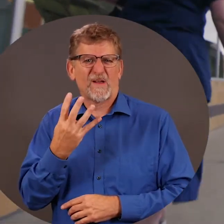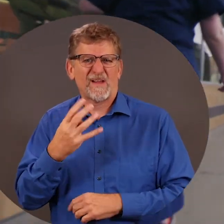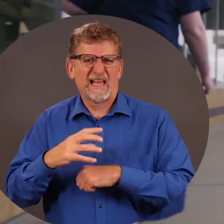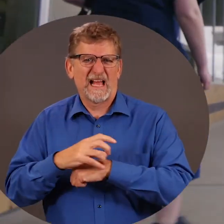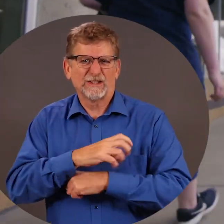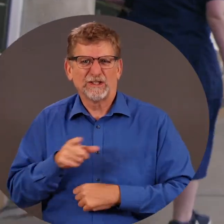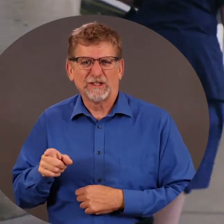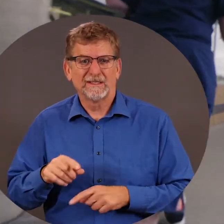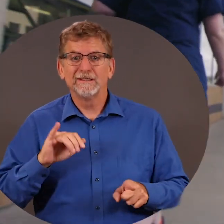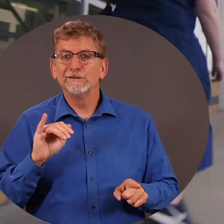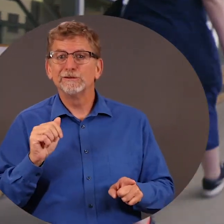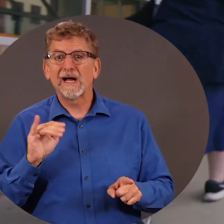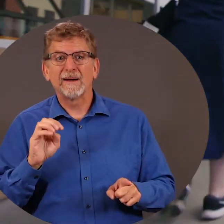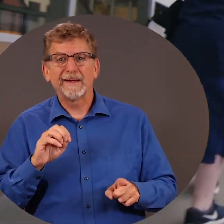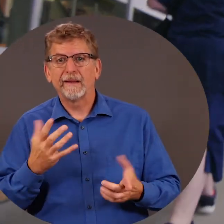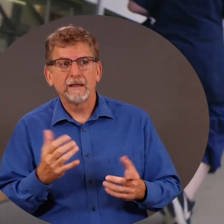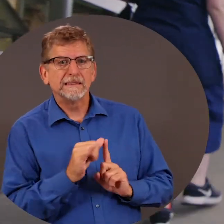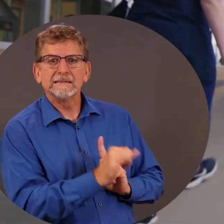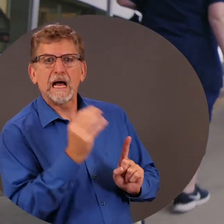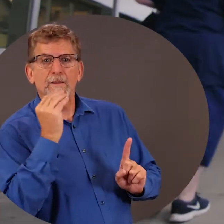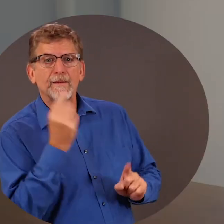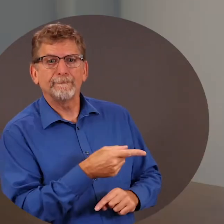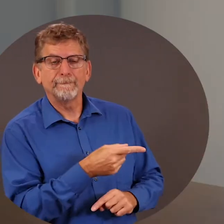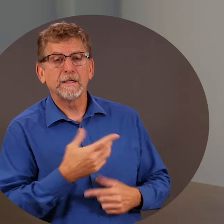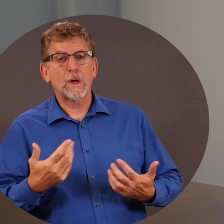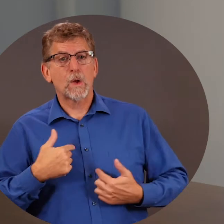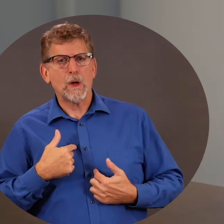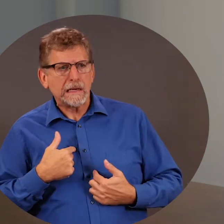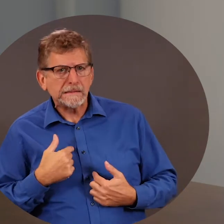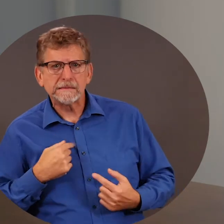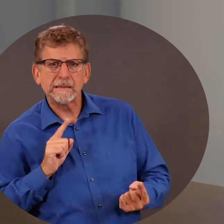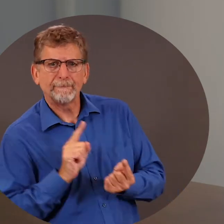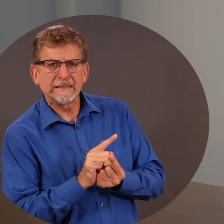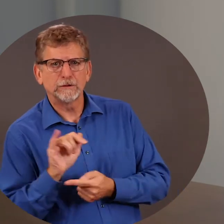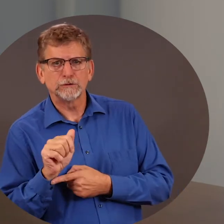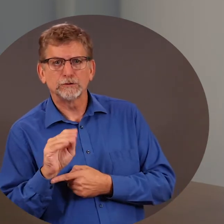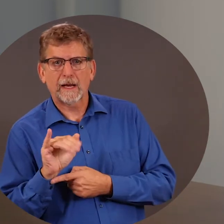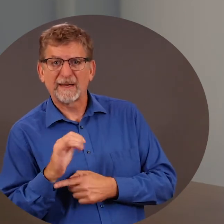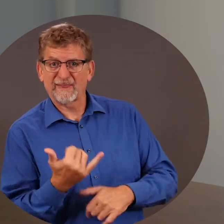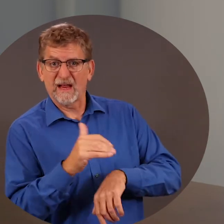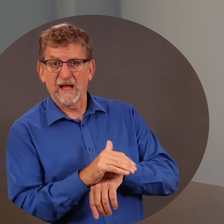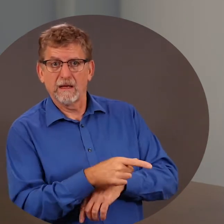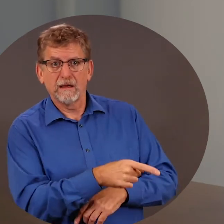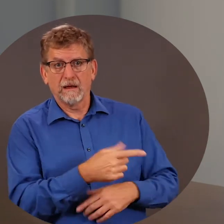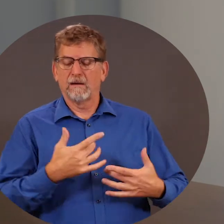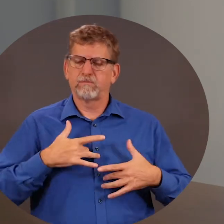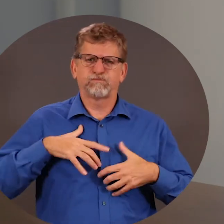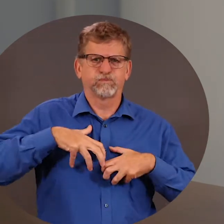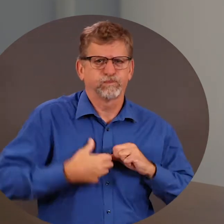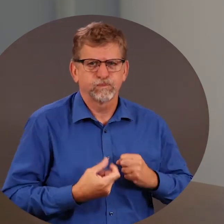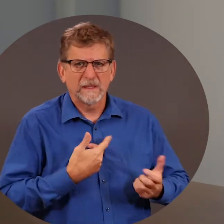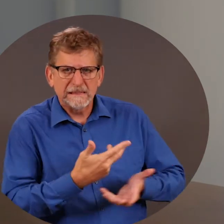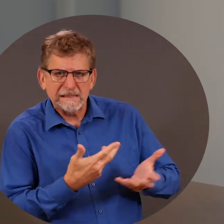Jamie just stayed at home. I met Jamie that night. She was just heartbroken. You know, 5 years before that, she lost her mom to